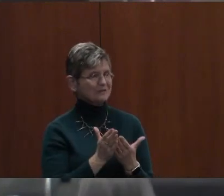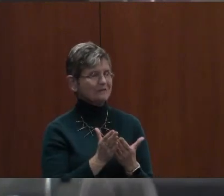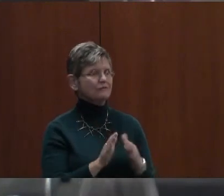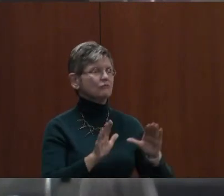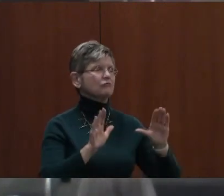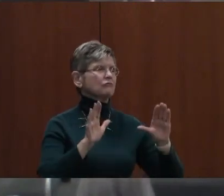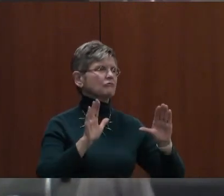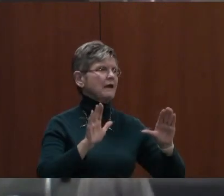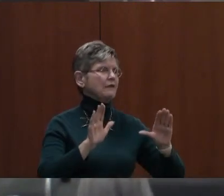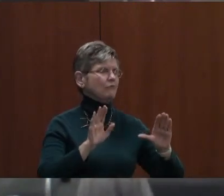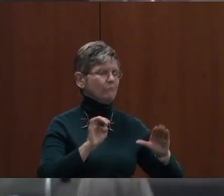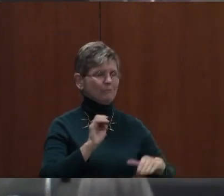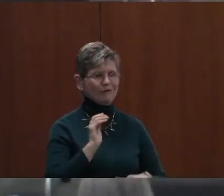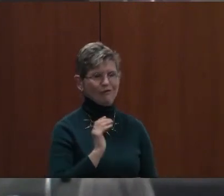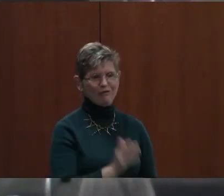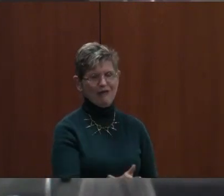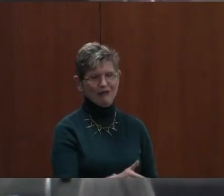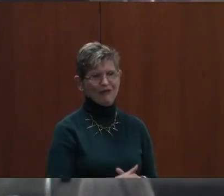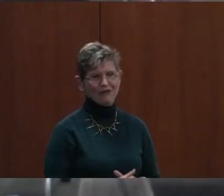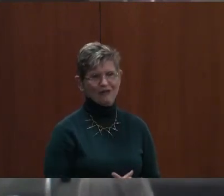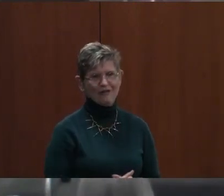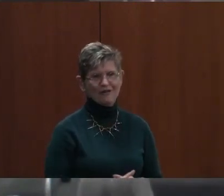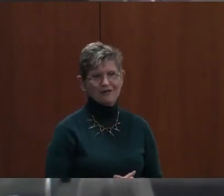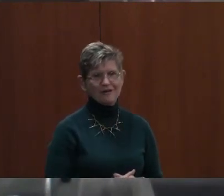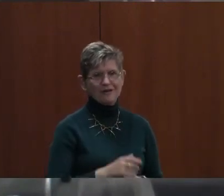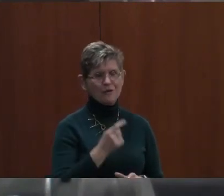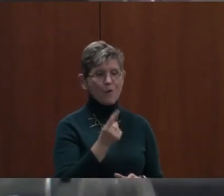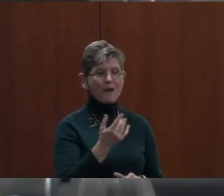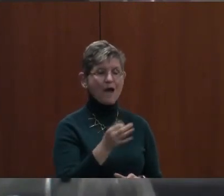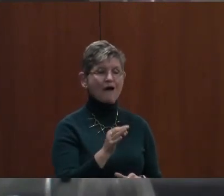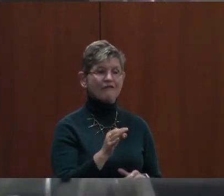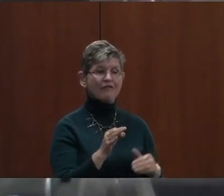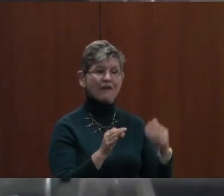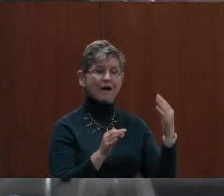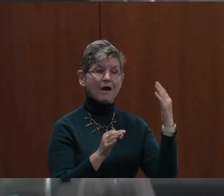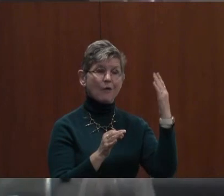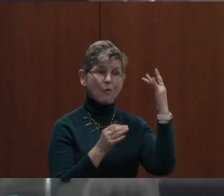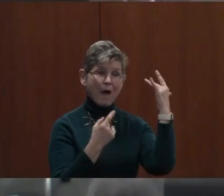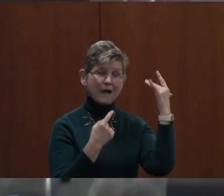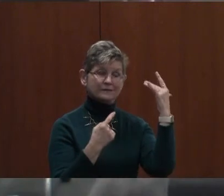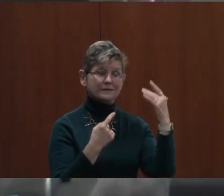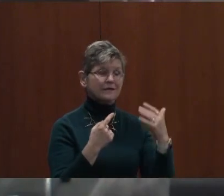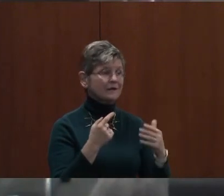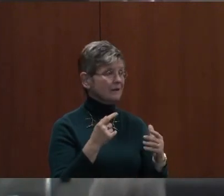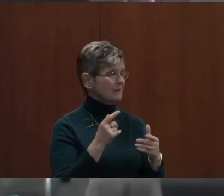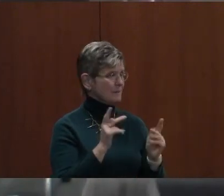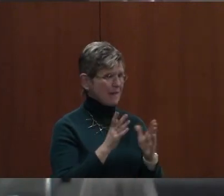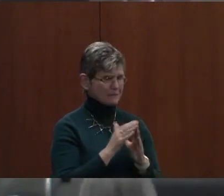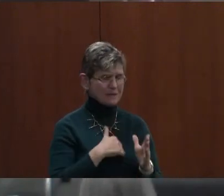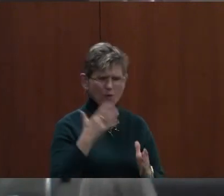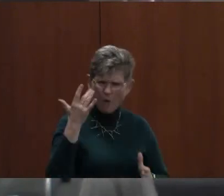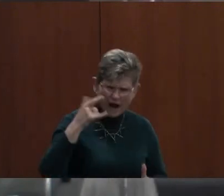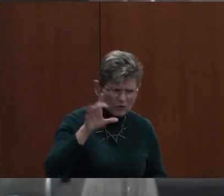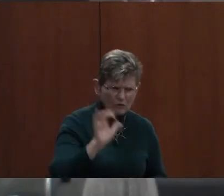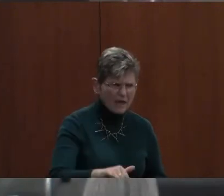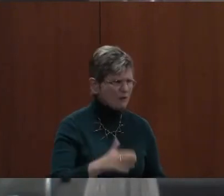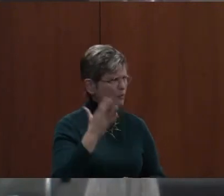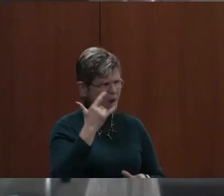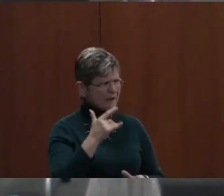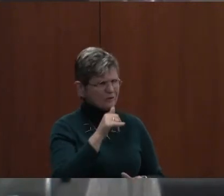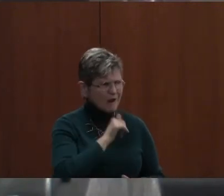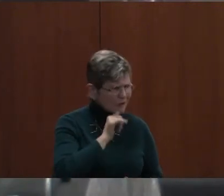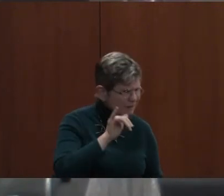be there. And it's one of the whys, you know, when people say, why do you do this? Why do you put yourself through